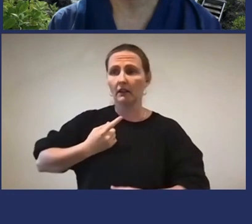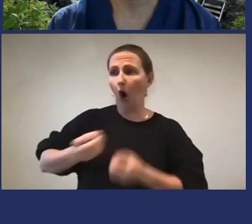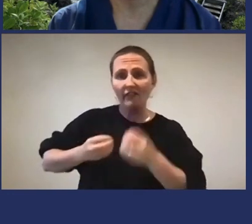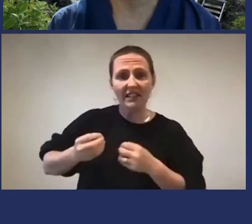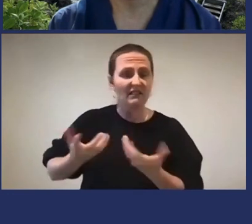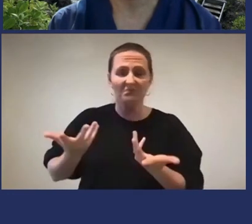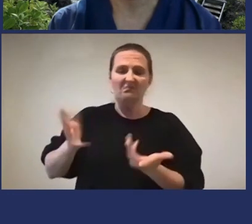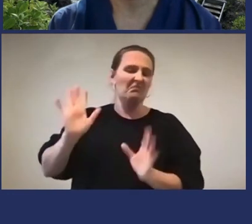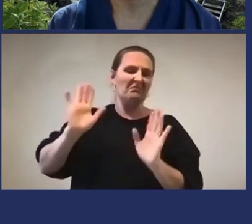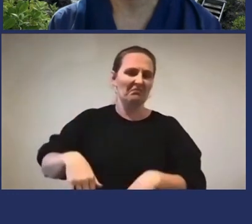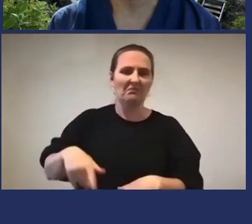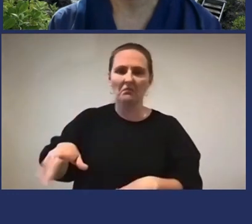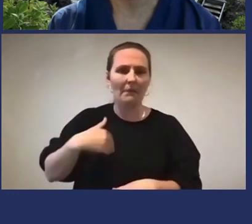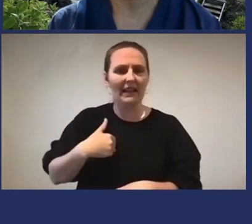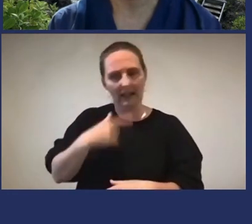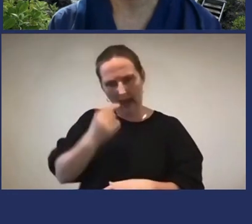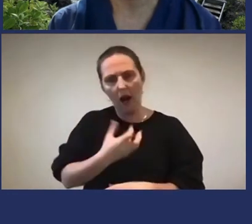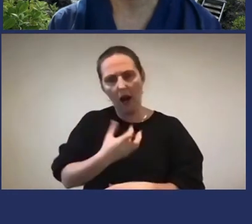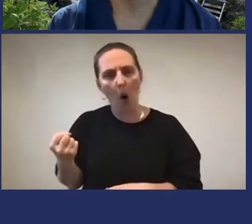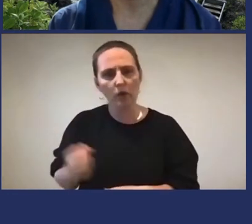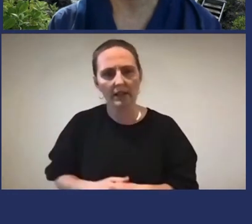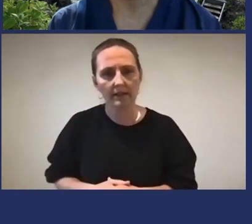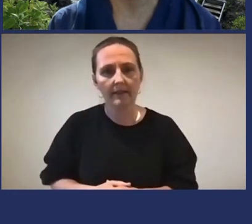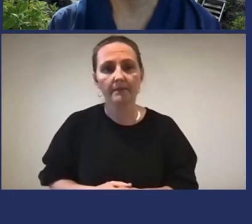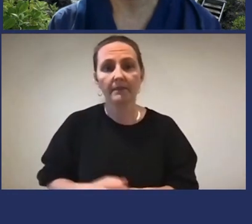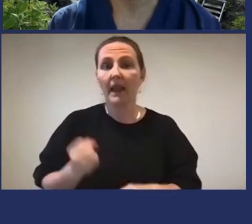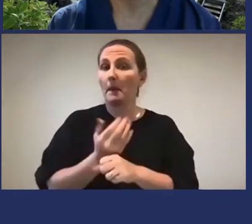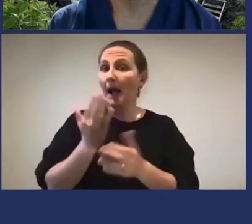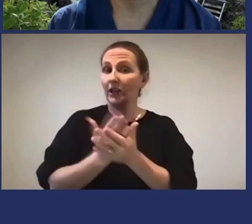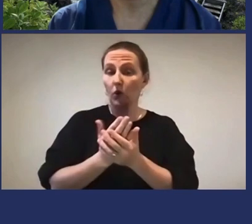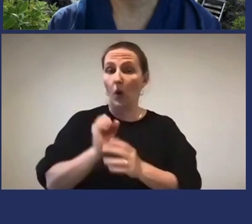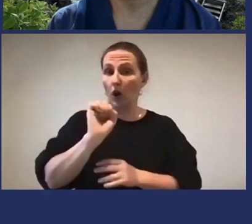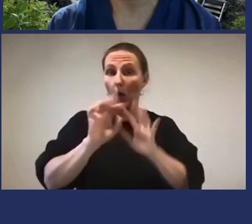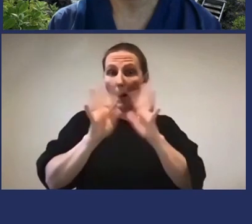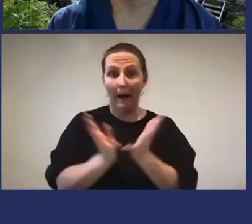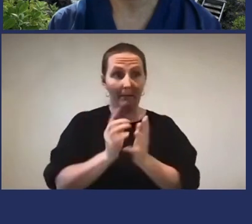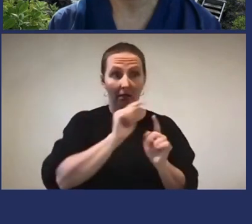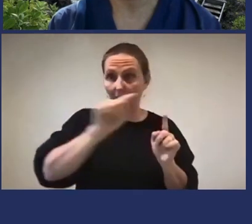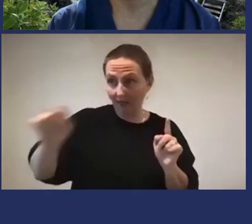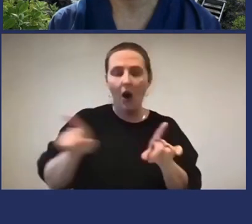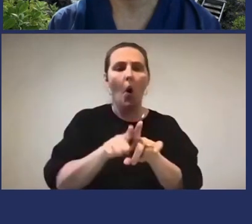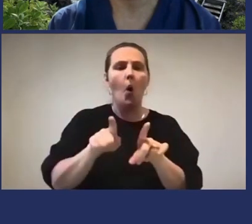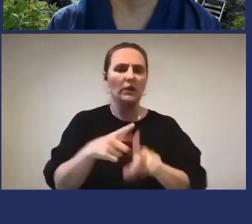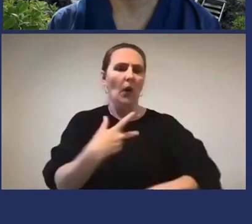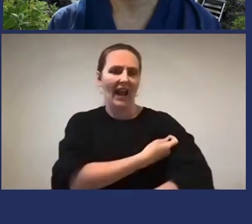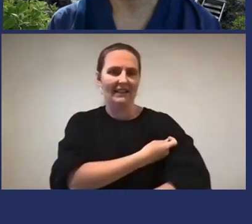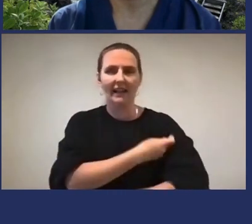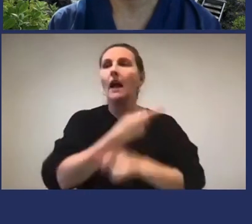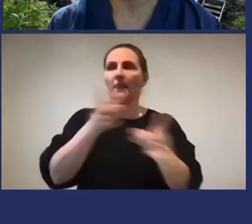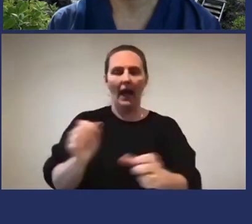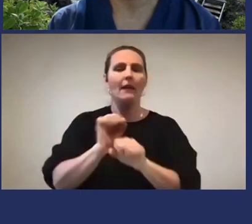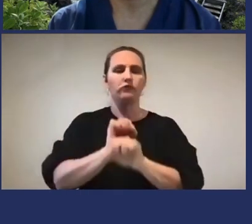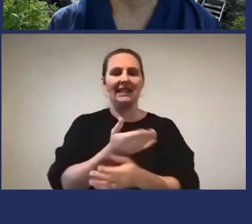might also make sure that everybody else in your bubble is themselves vaccinated. So that's a way of protecting you as well. And then of course,